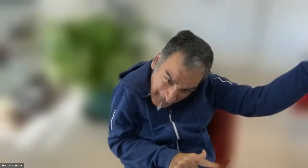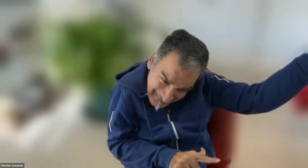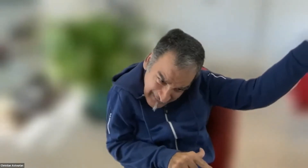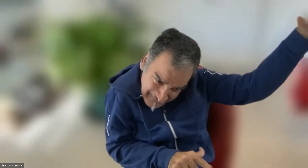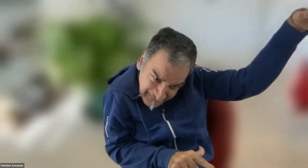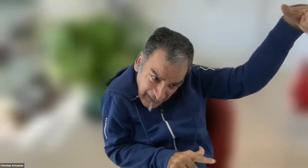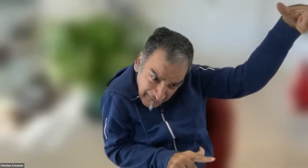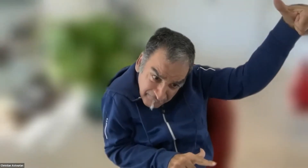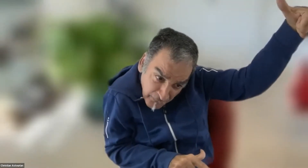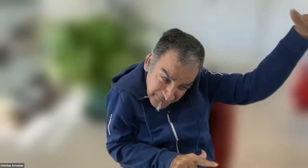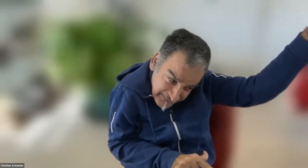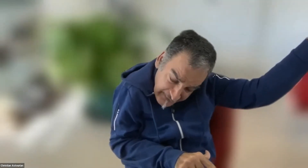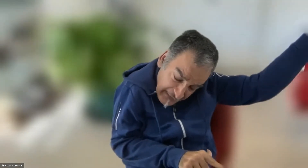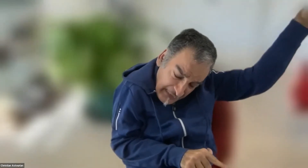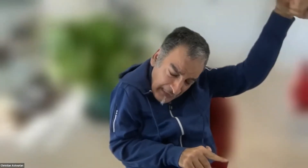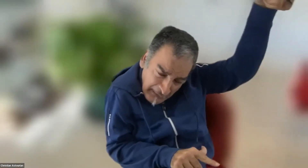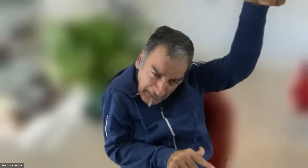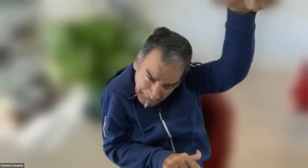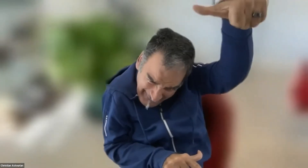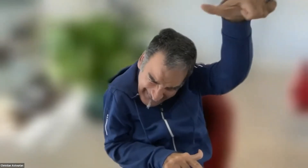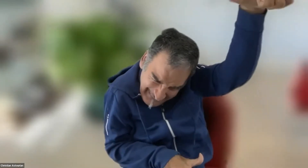Thank you, Margherita, for the